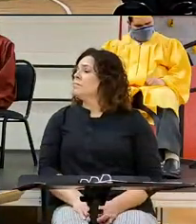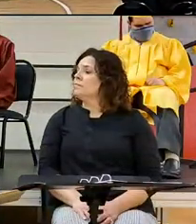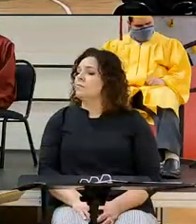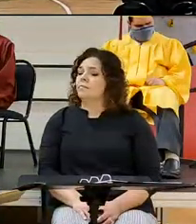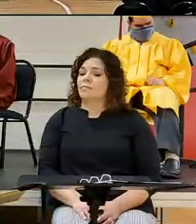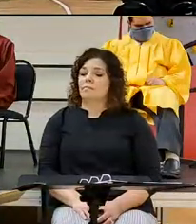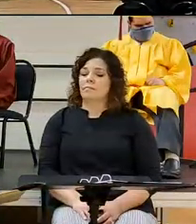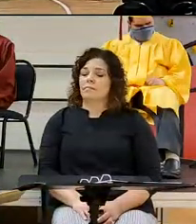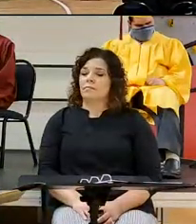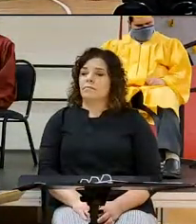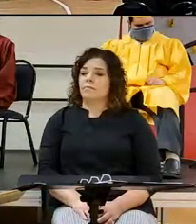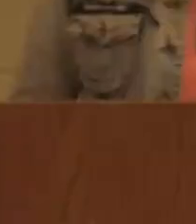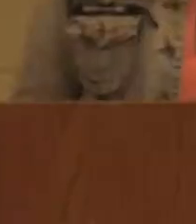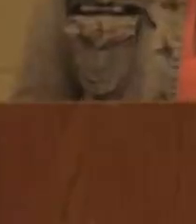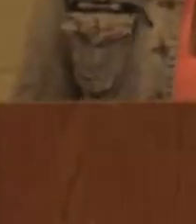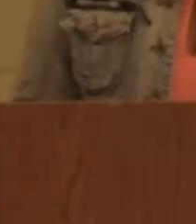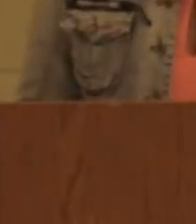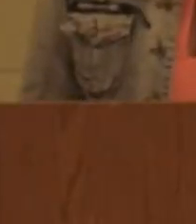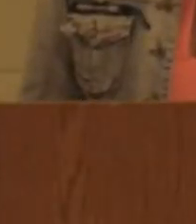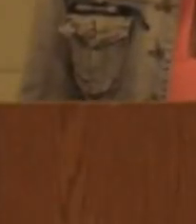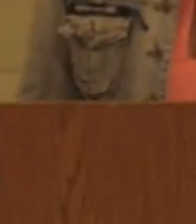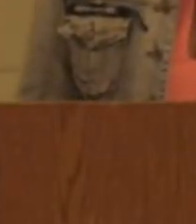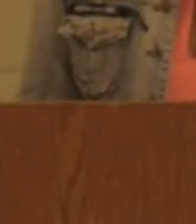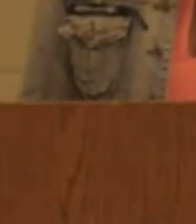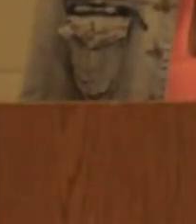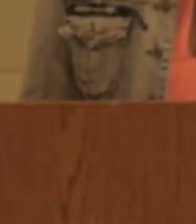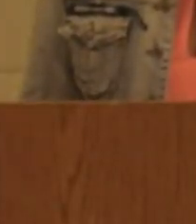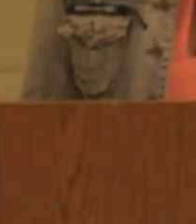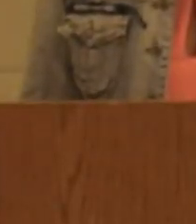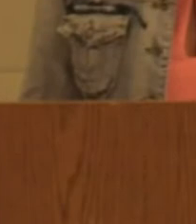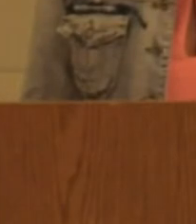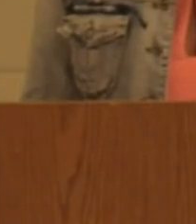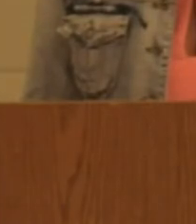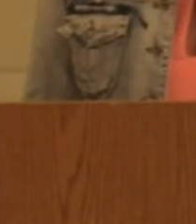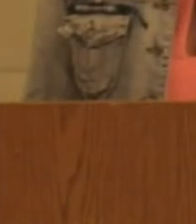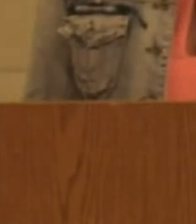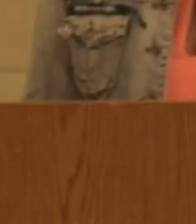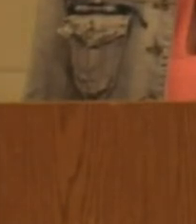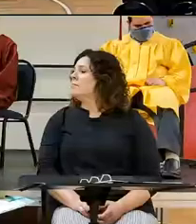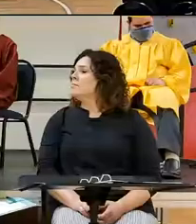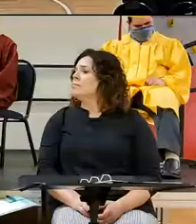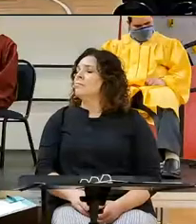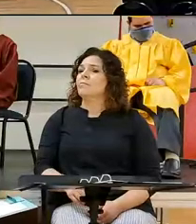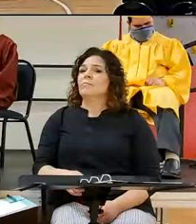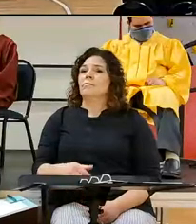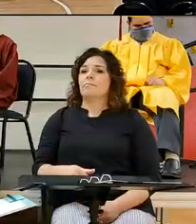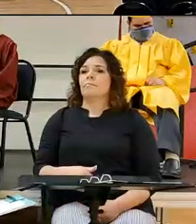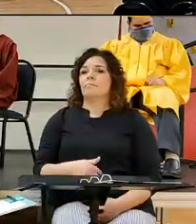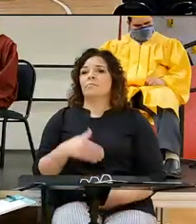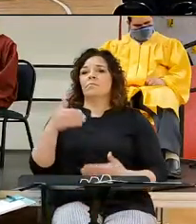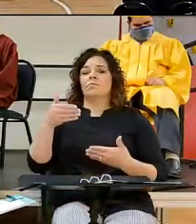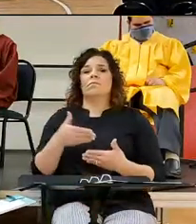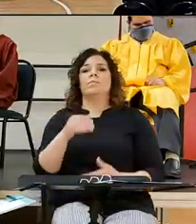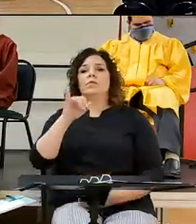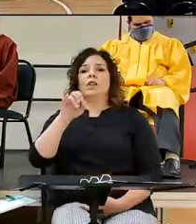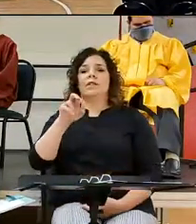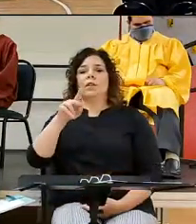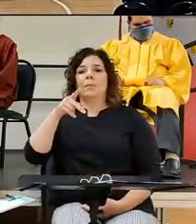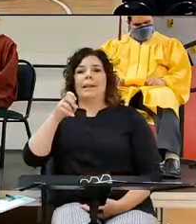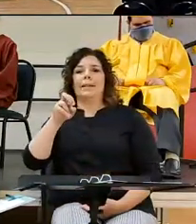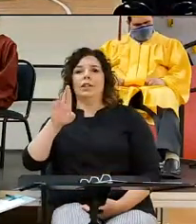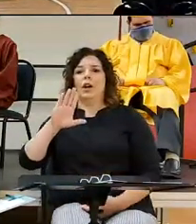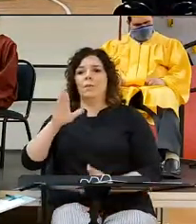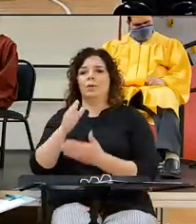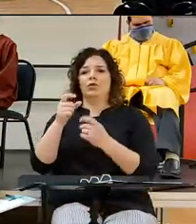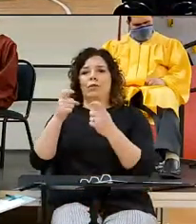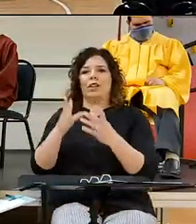And Jennifer turned off the video and put it back. Right, I'm going to introduce Jennifer Pelletier. She's our music therapist, to come up, give a little